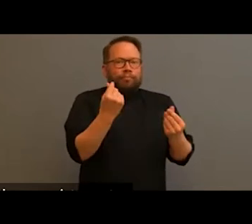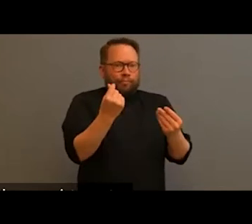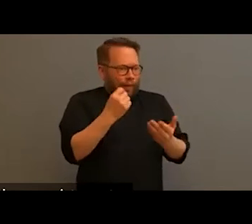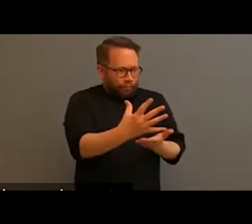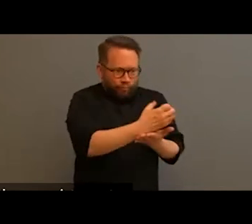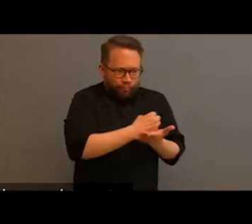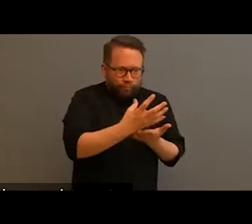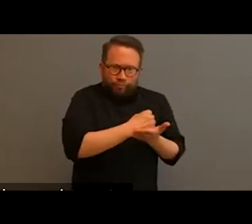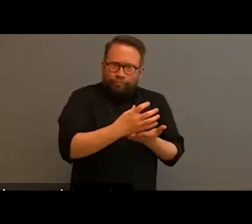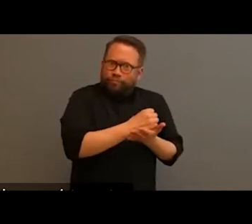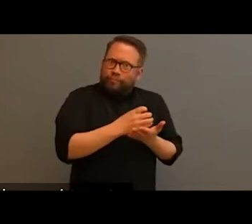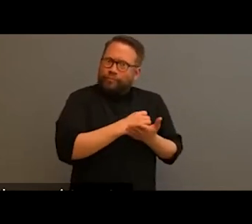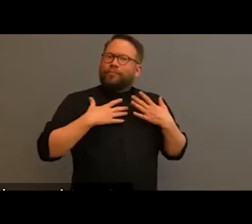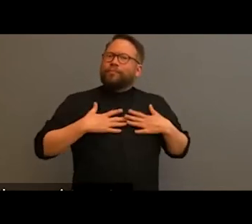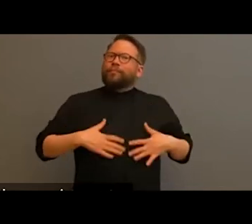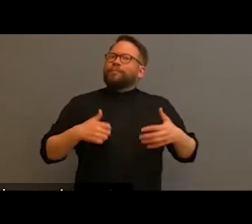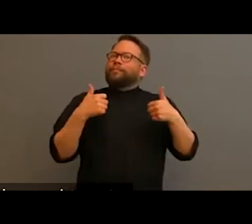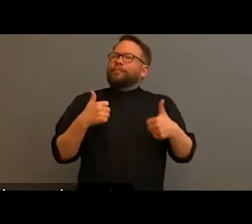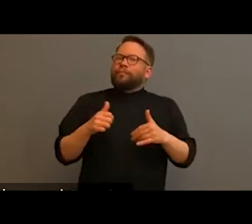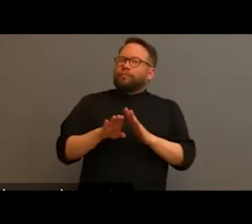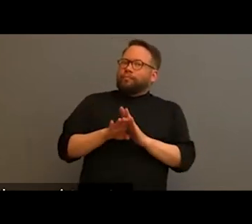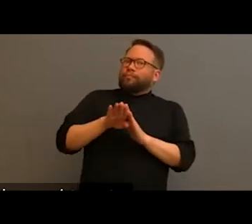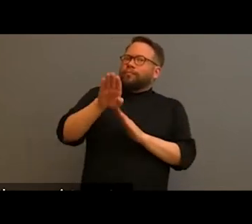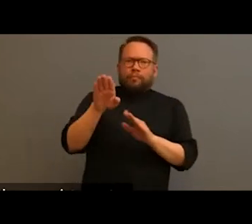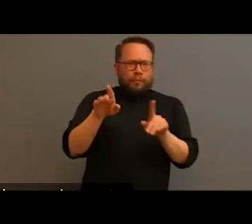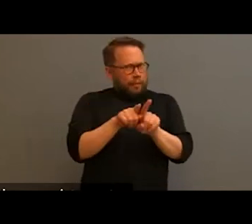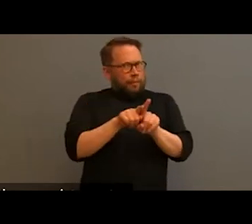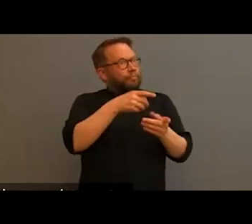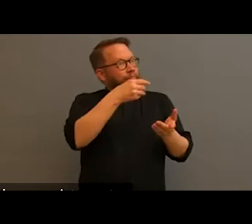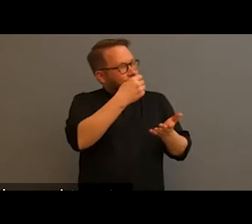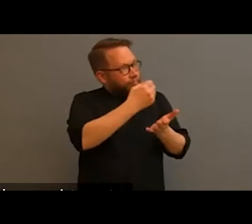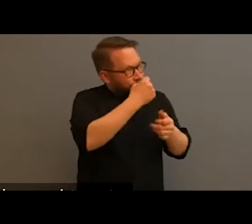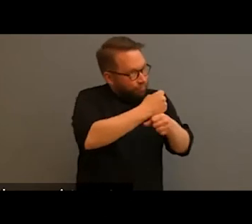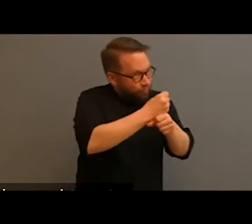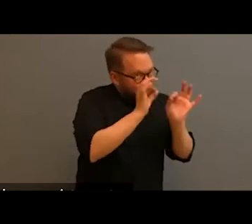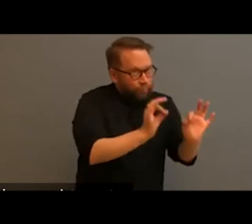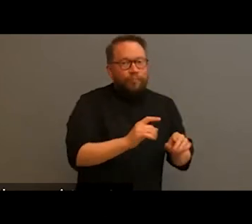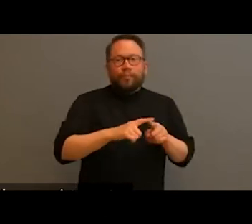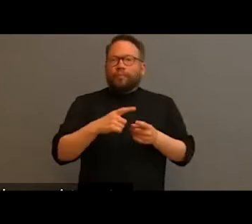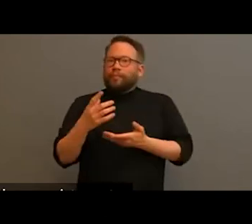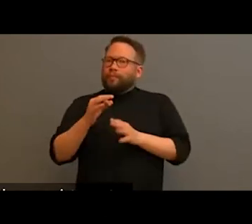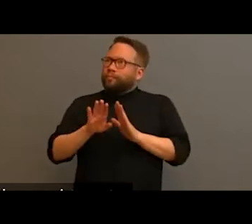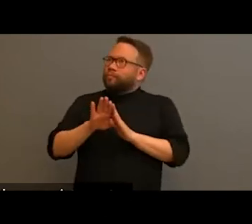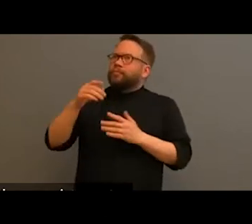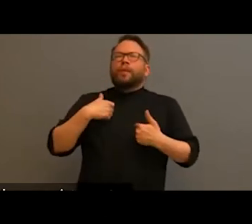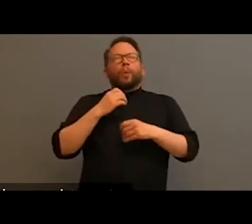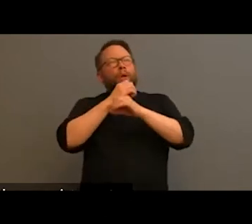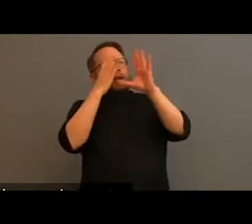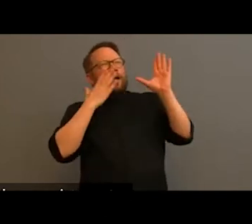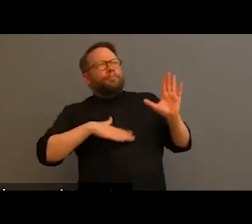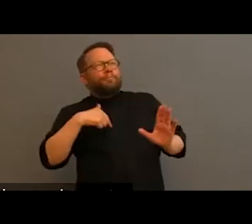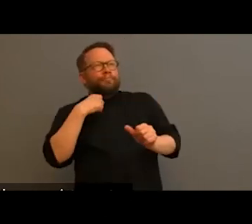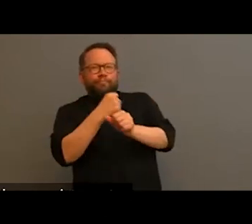of equal value. To work wherever you want to and with what you want to. And